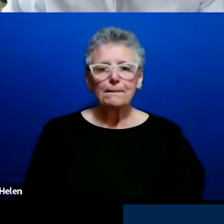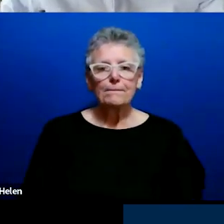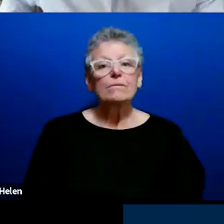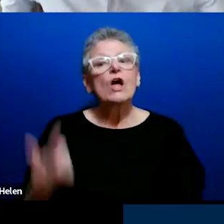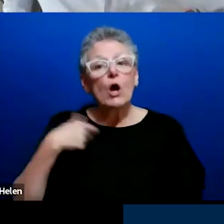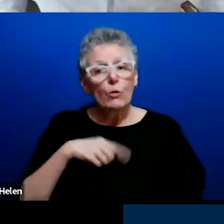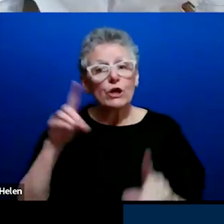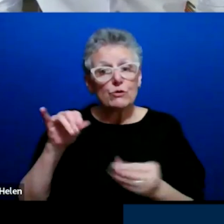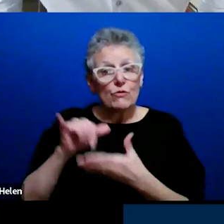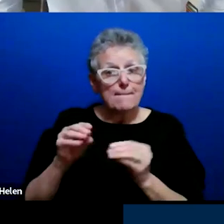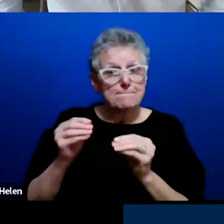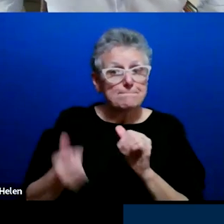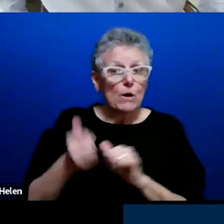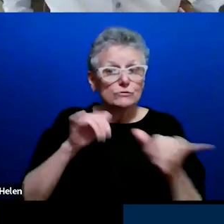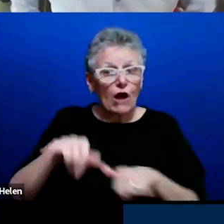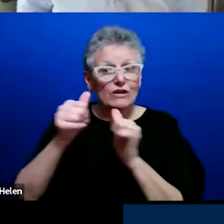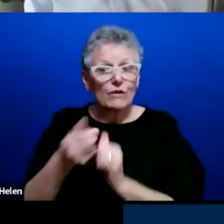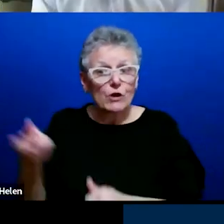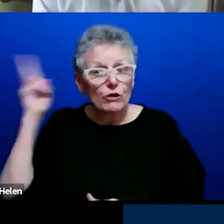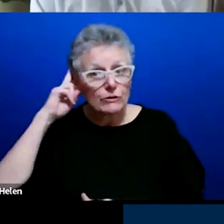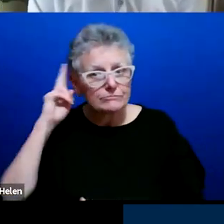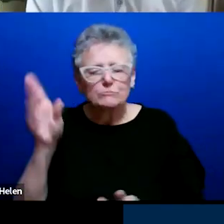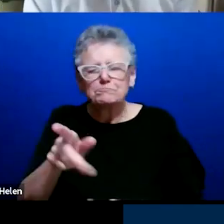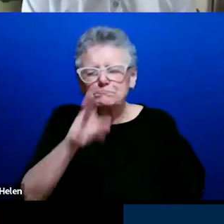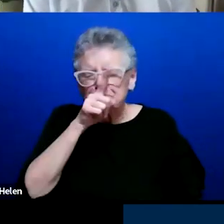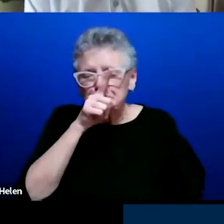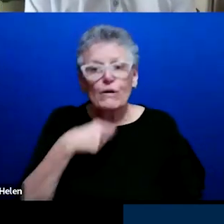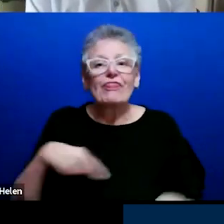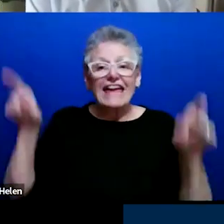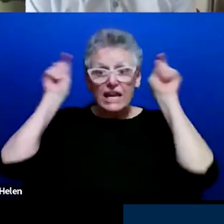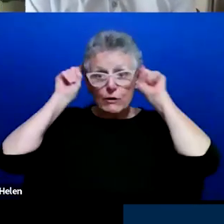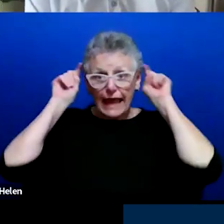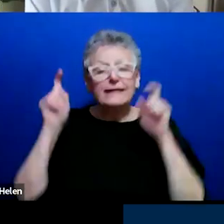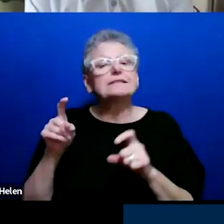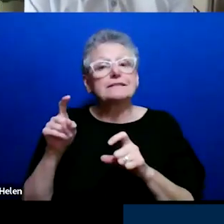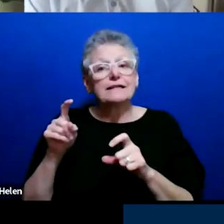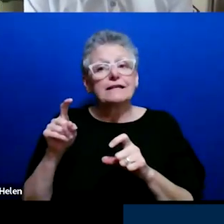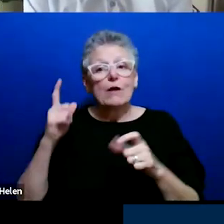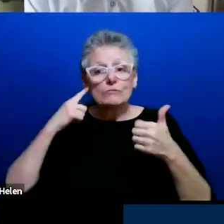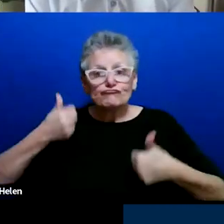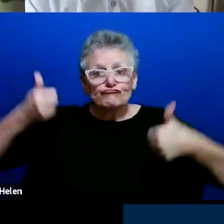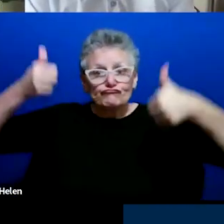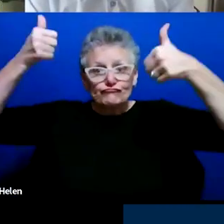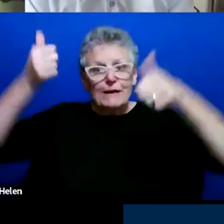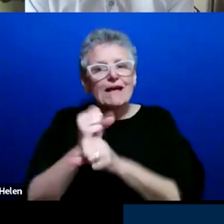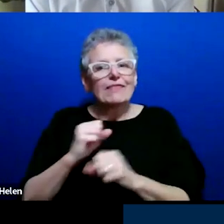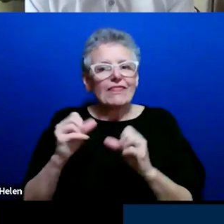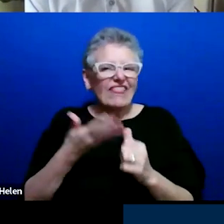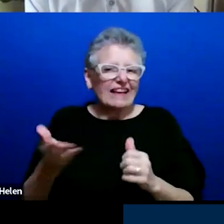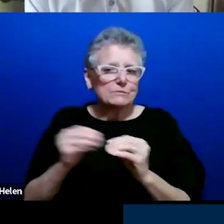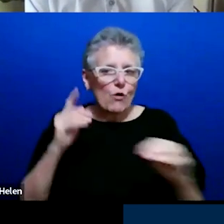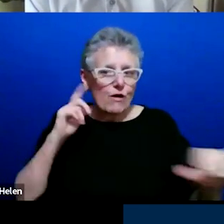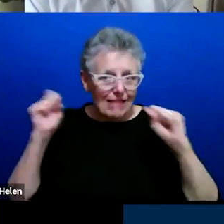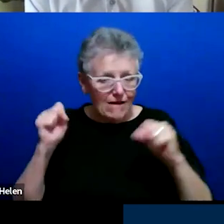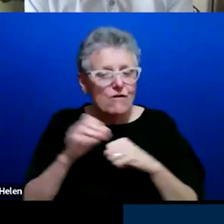We do this most commonly with with hearing aids. Hearing aids basically amplify sounds and make things louder.